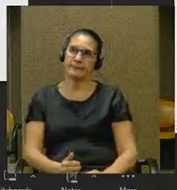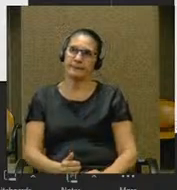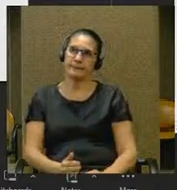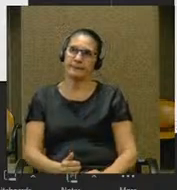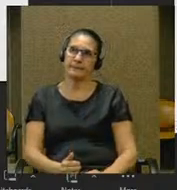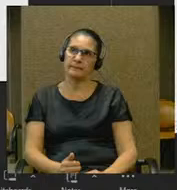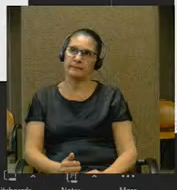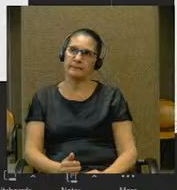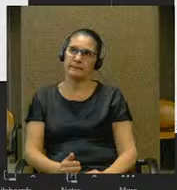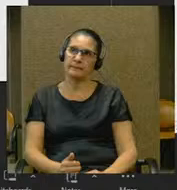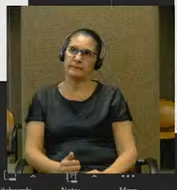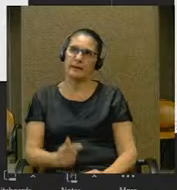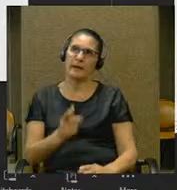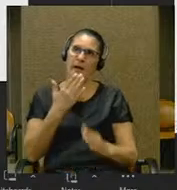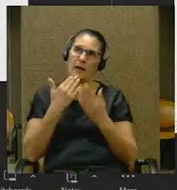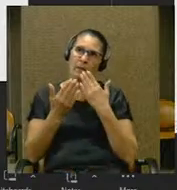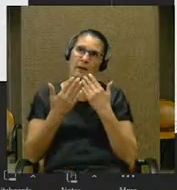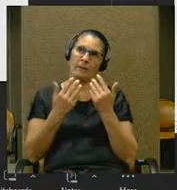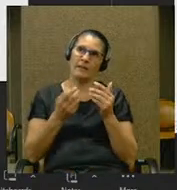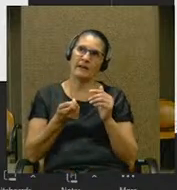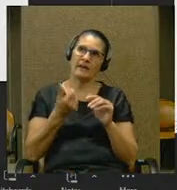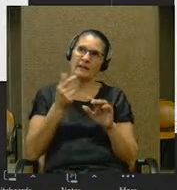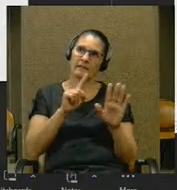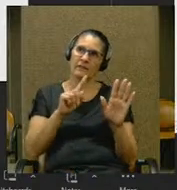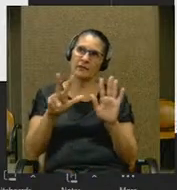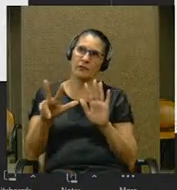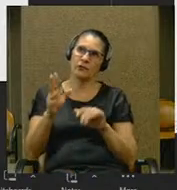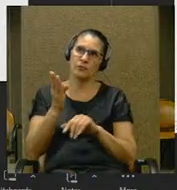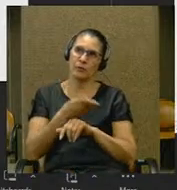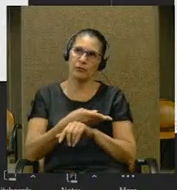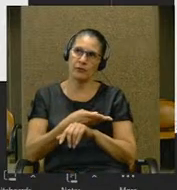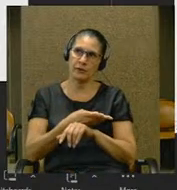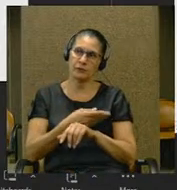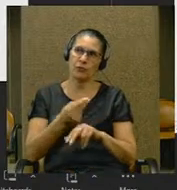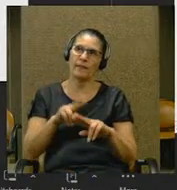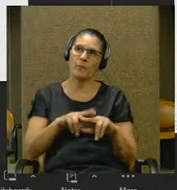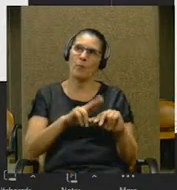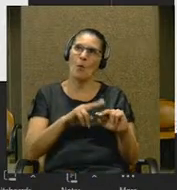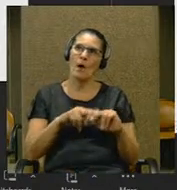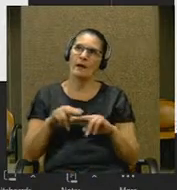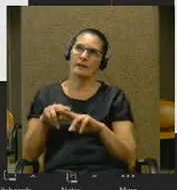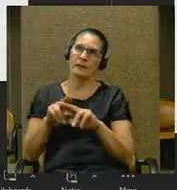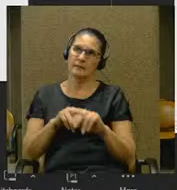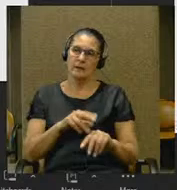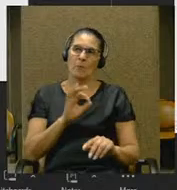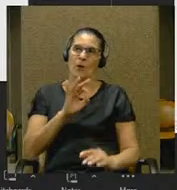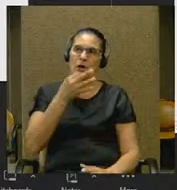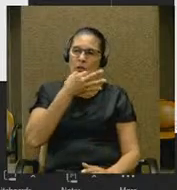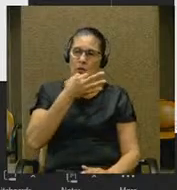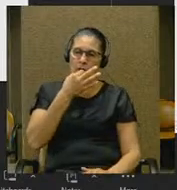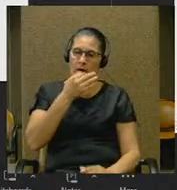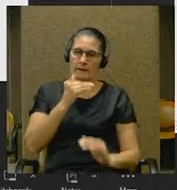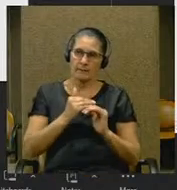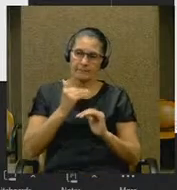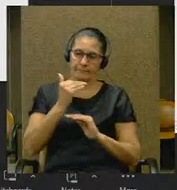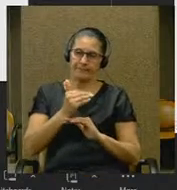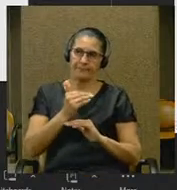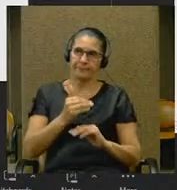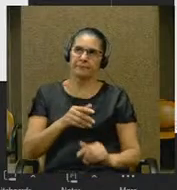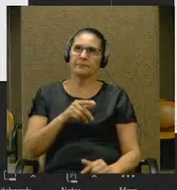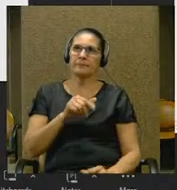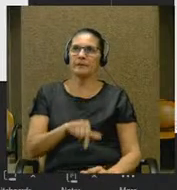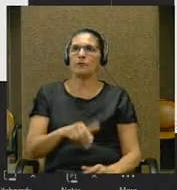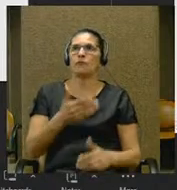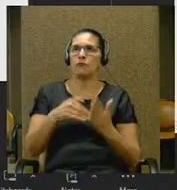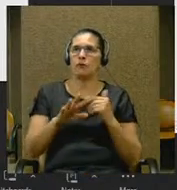nearly 18% of the toxic poisoning deaths. They died at 6 times the rate of other